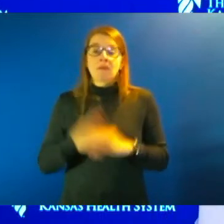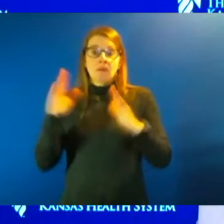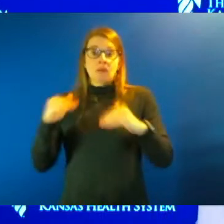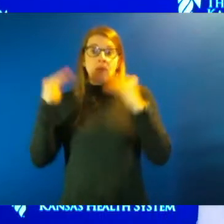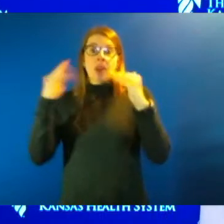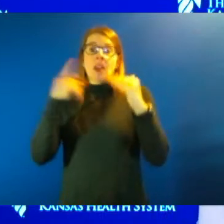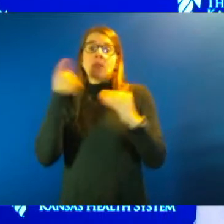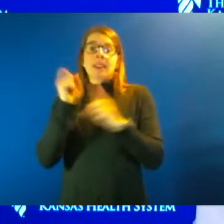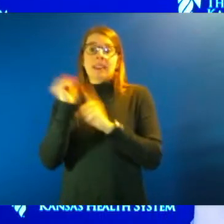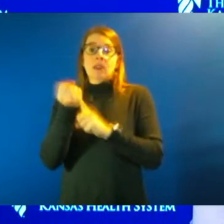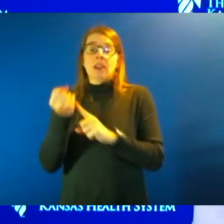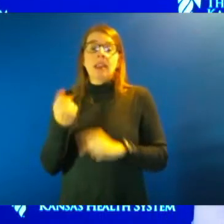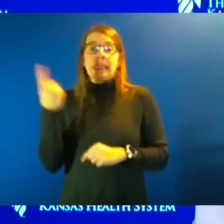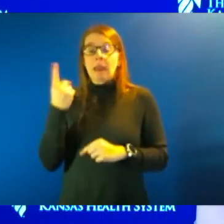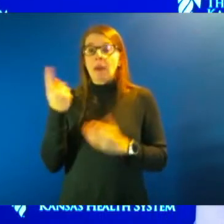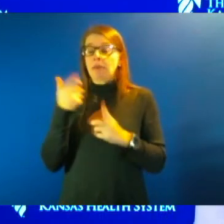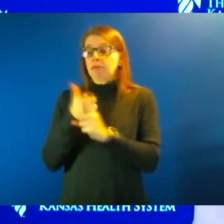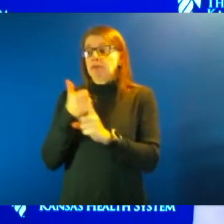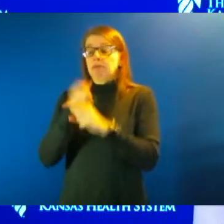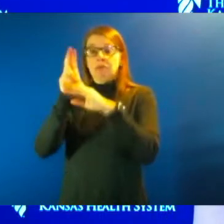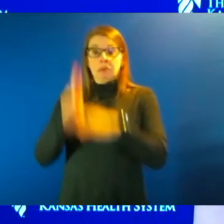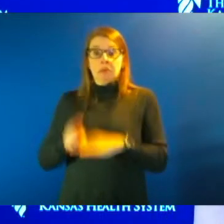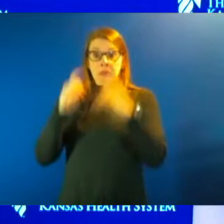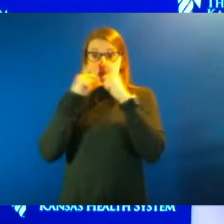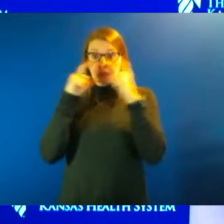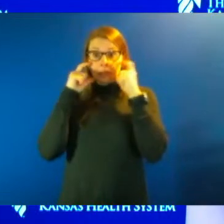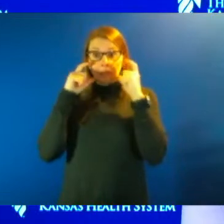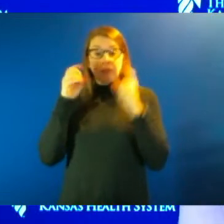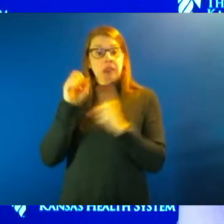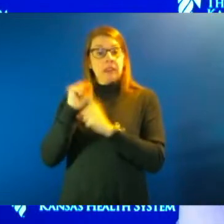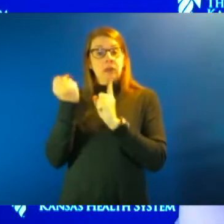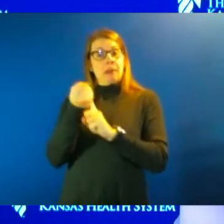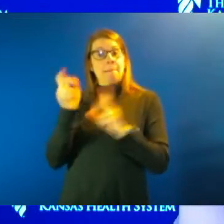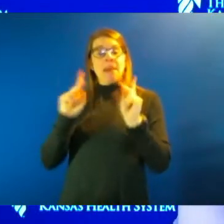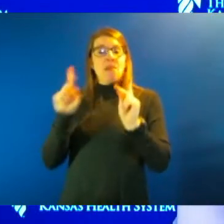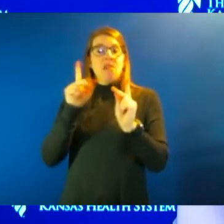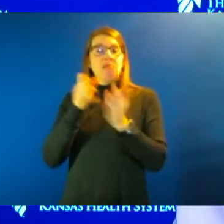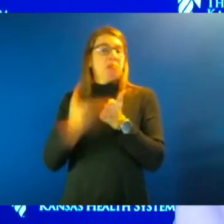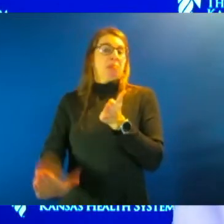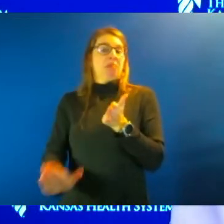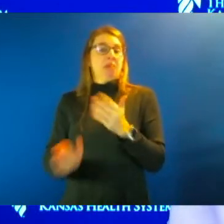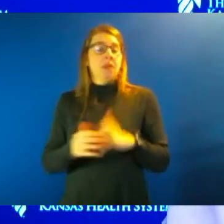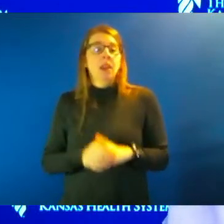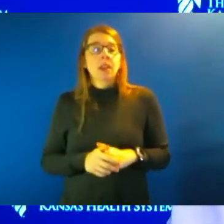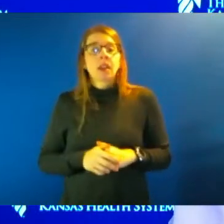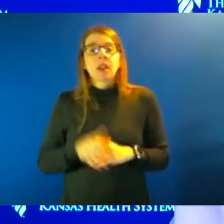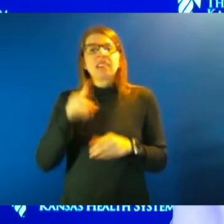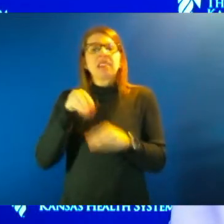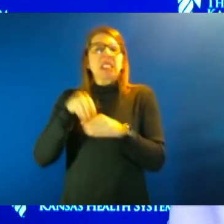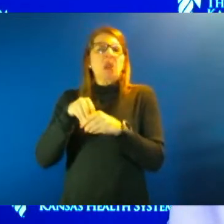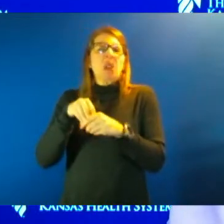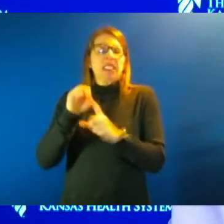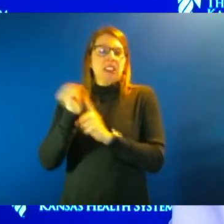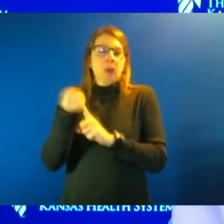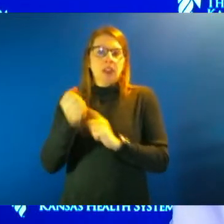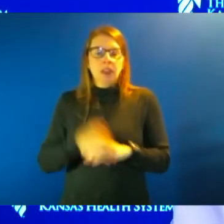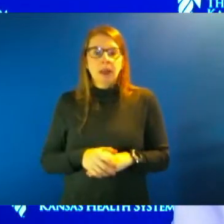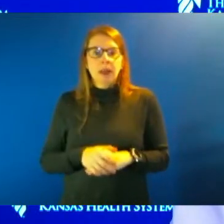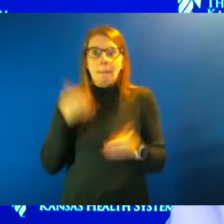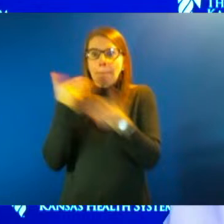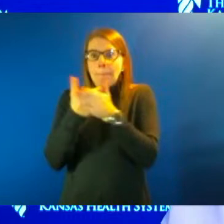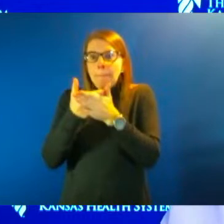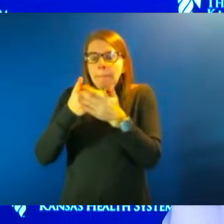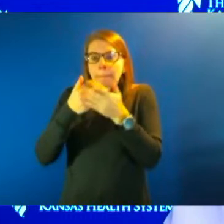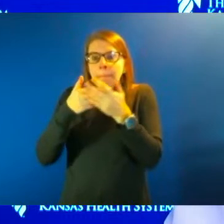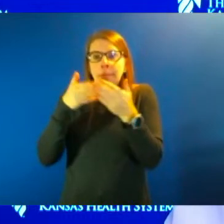even somebody who's wearing a mask in those situations where other people are not, in those indoor situations, when you're close to people, when you can't social